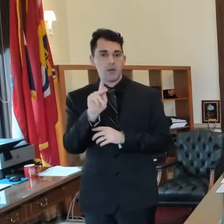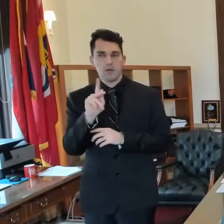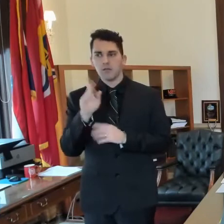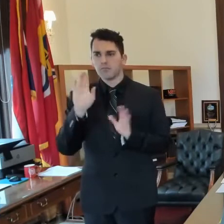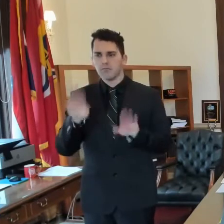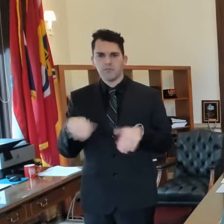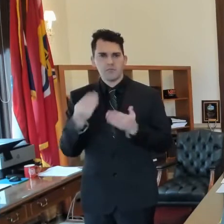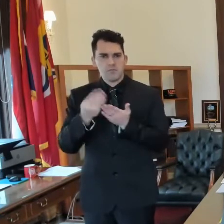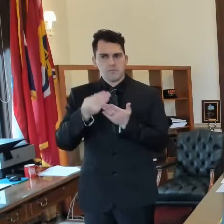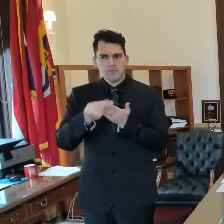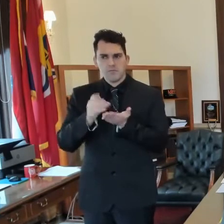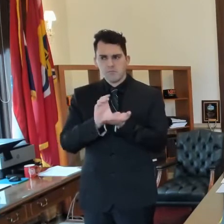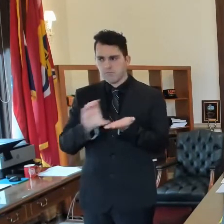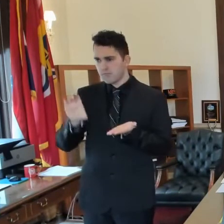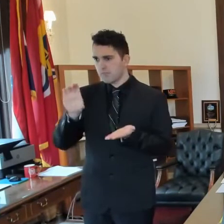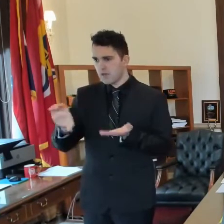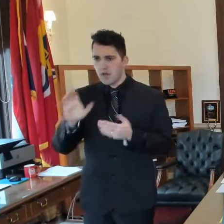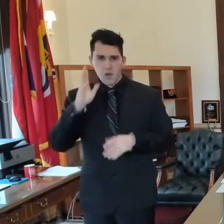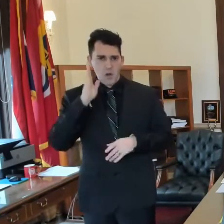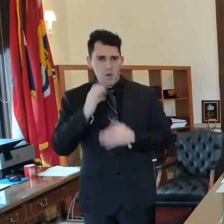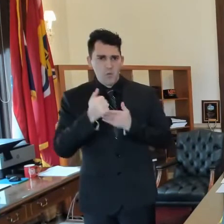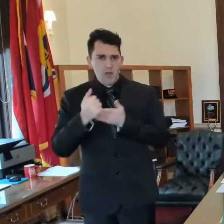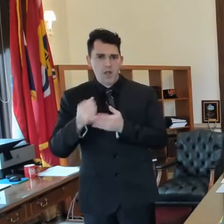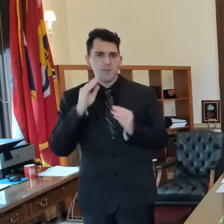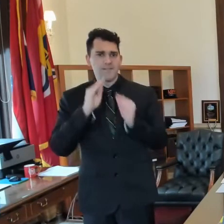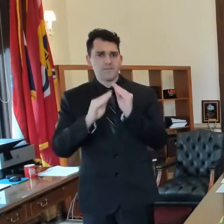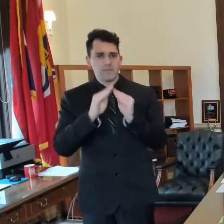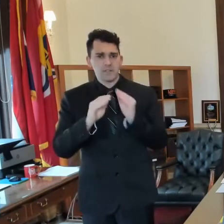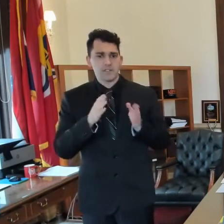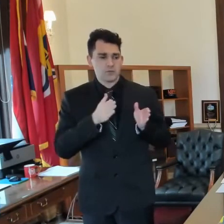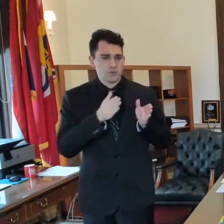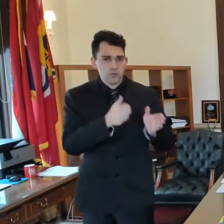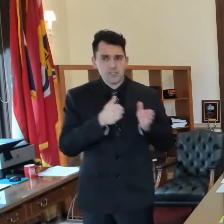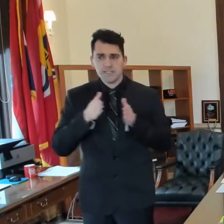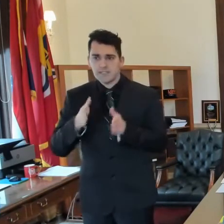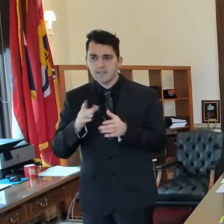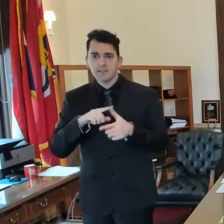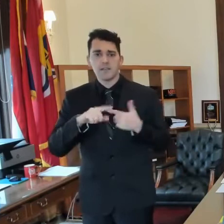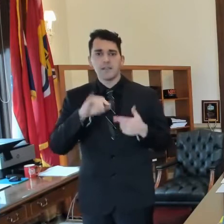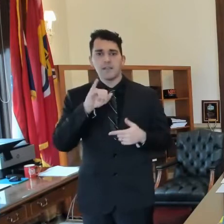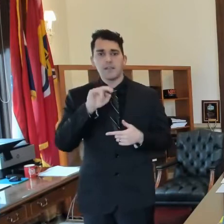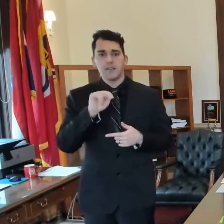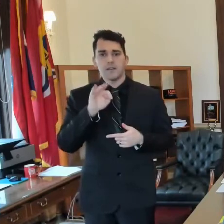be going toward fixing streets, infrastructure, and all of the potholes.